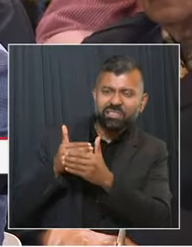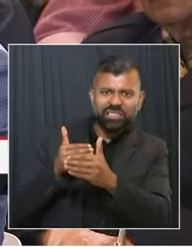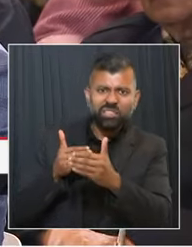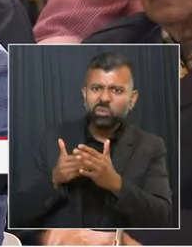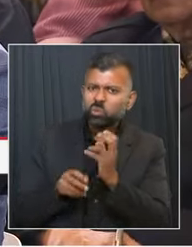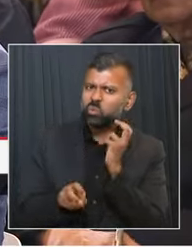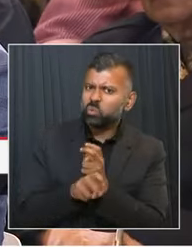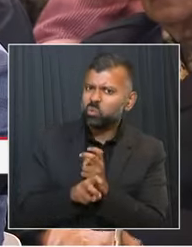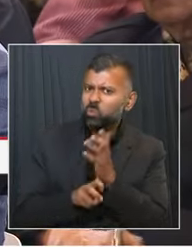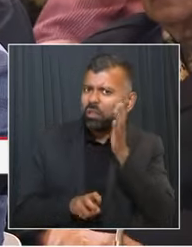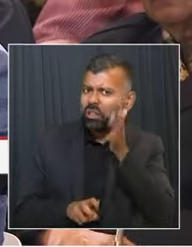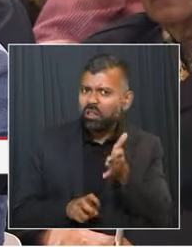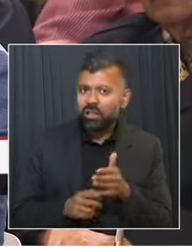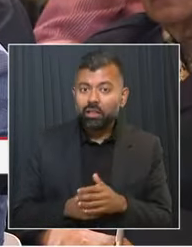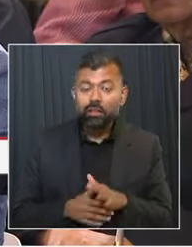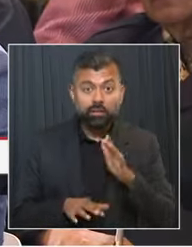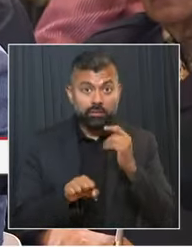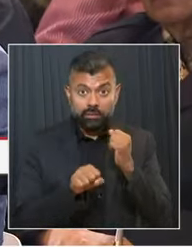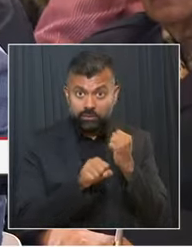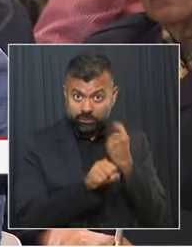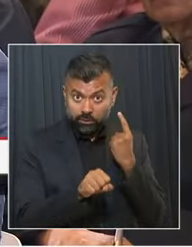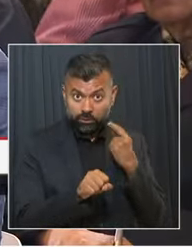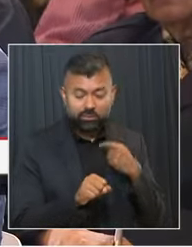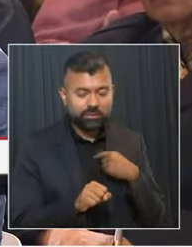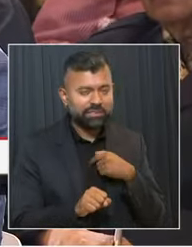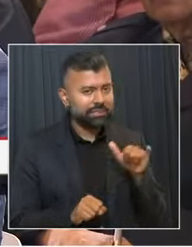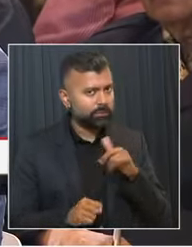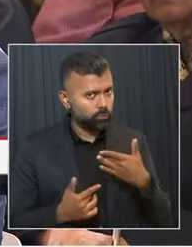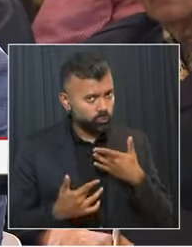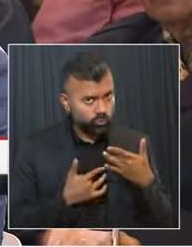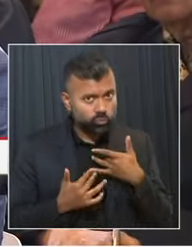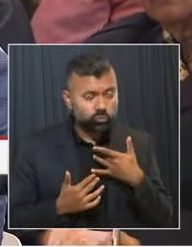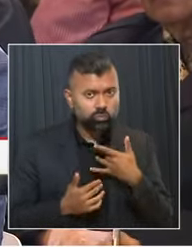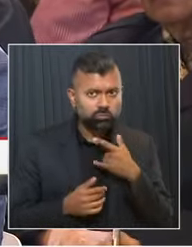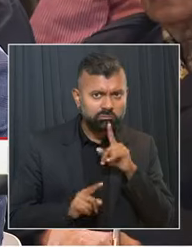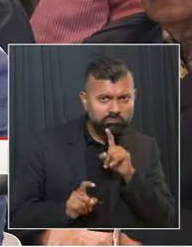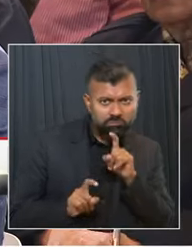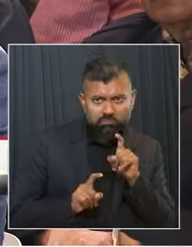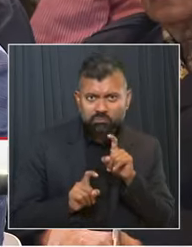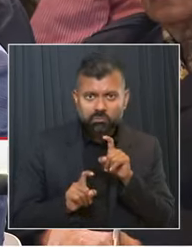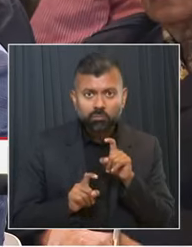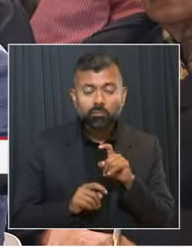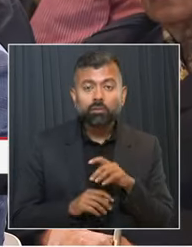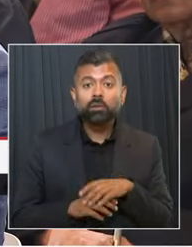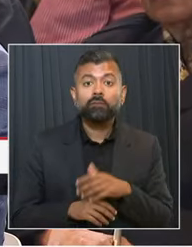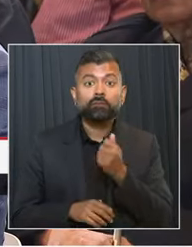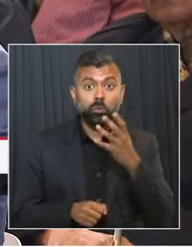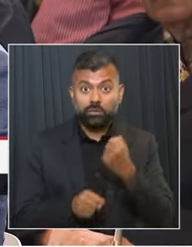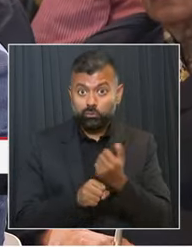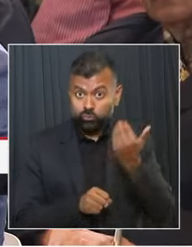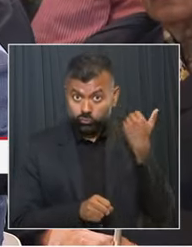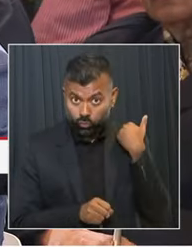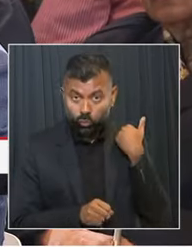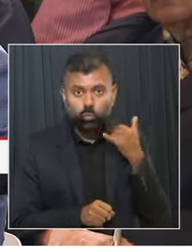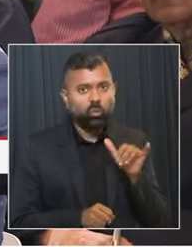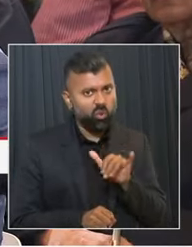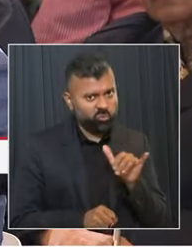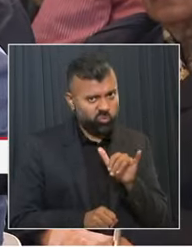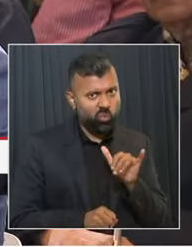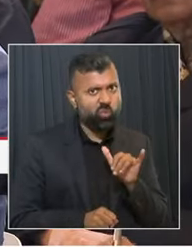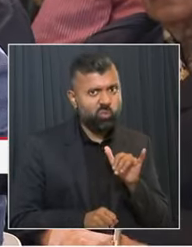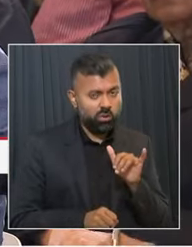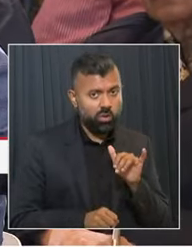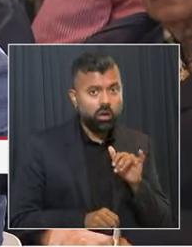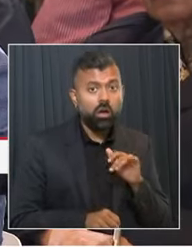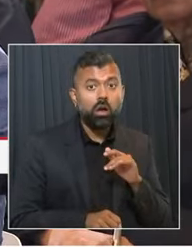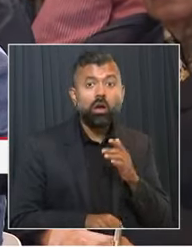year because Mayor Williams asked a question a few years ago when he said, have we worked out a way to both grow the city and make it